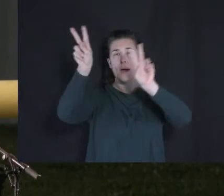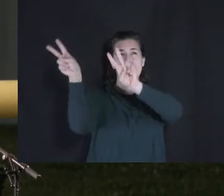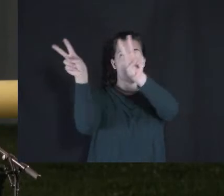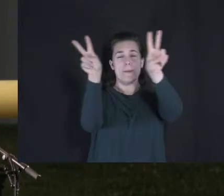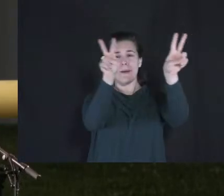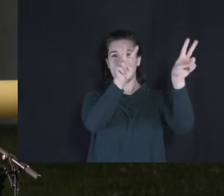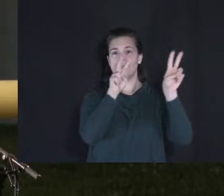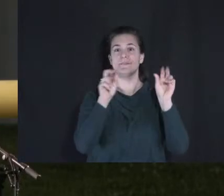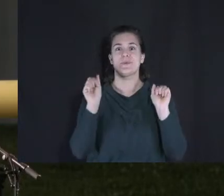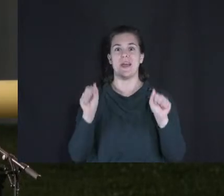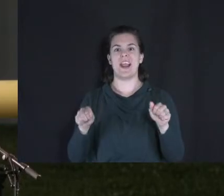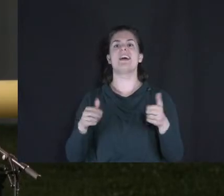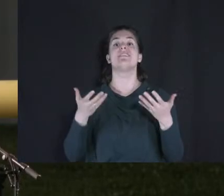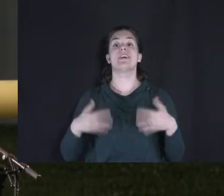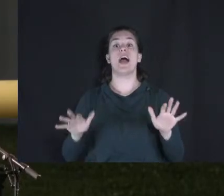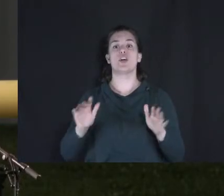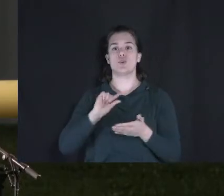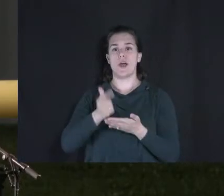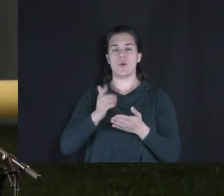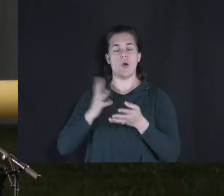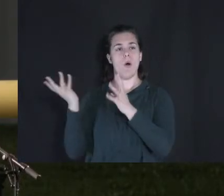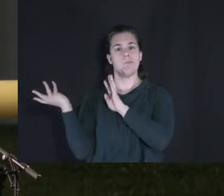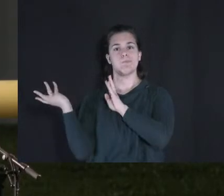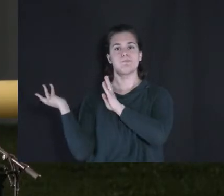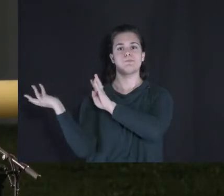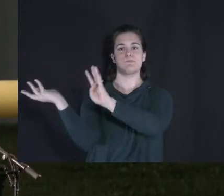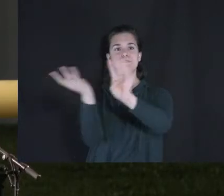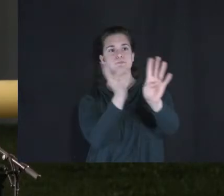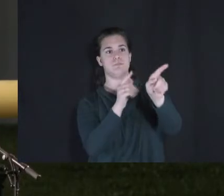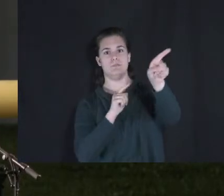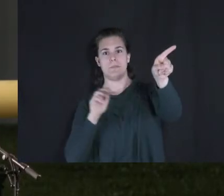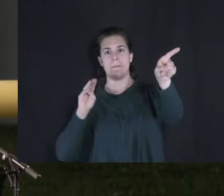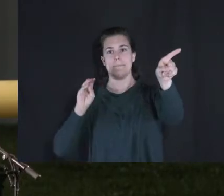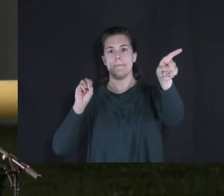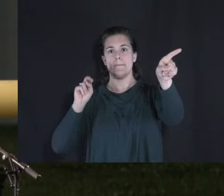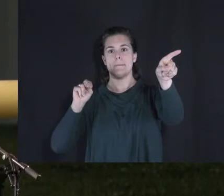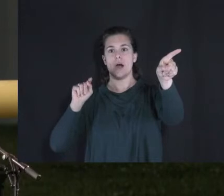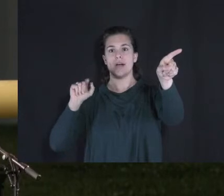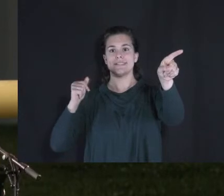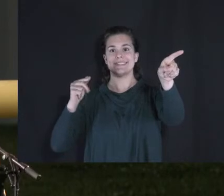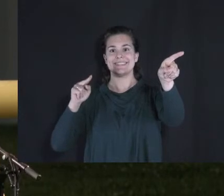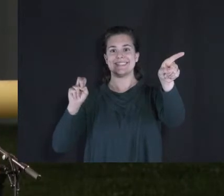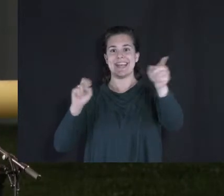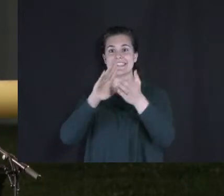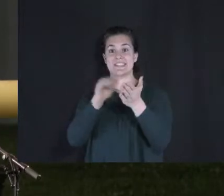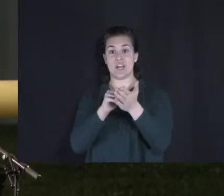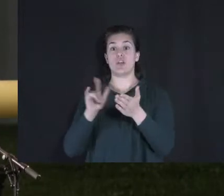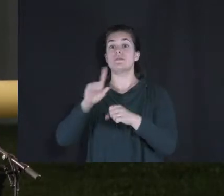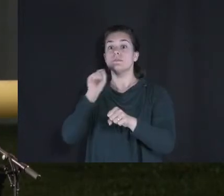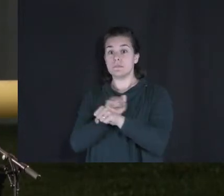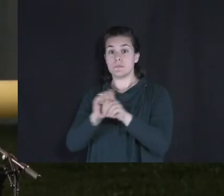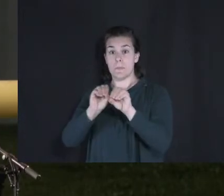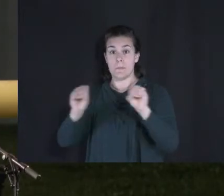will recess to the Montaigne Center to pick up their